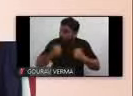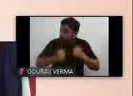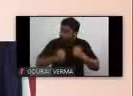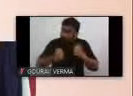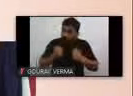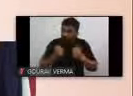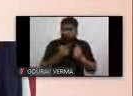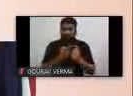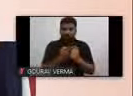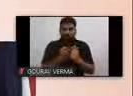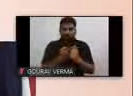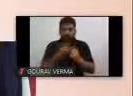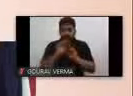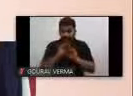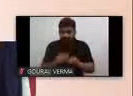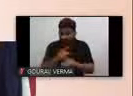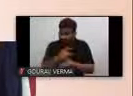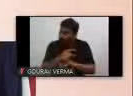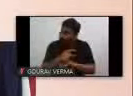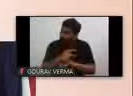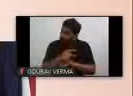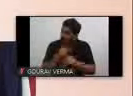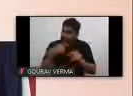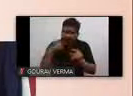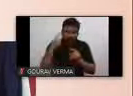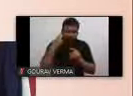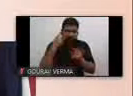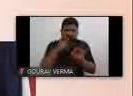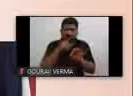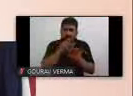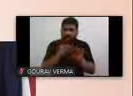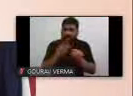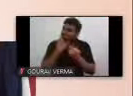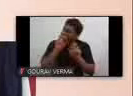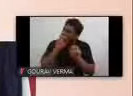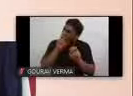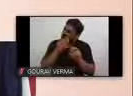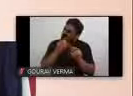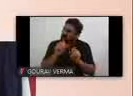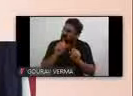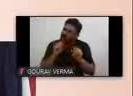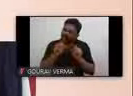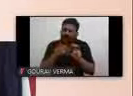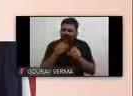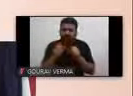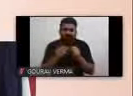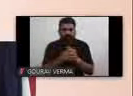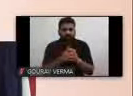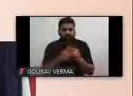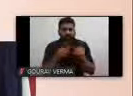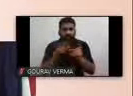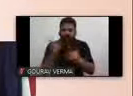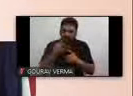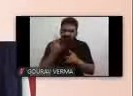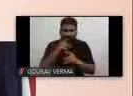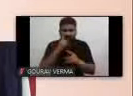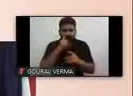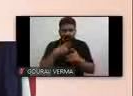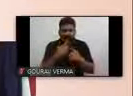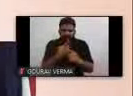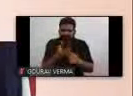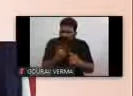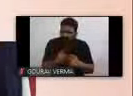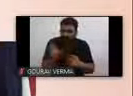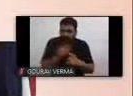runs. The child is, we can't hear, the child is in splits. She again and again. So she repeats that.